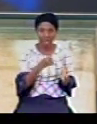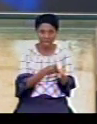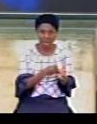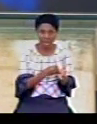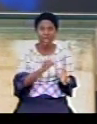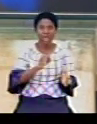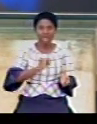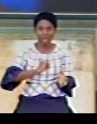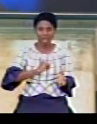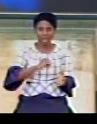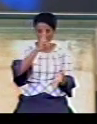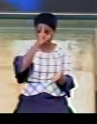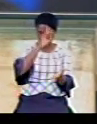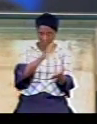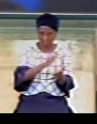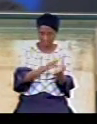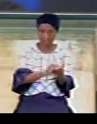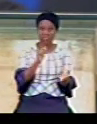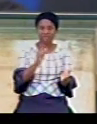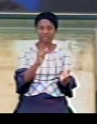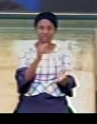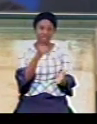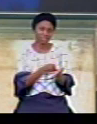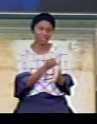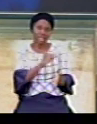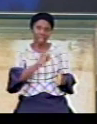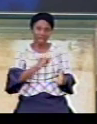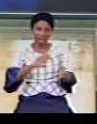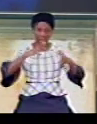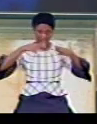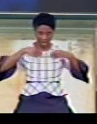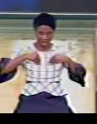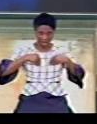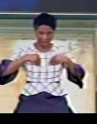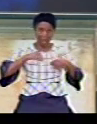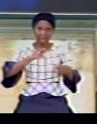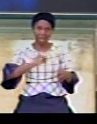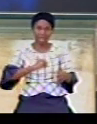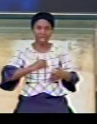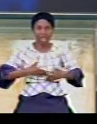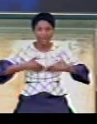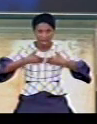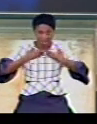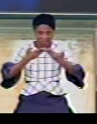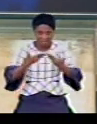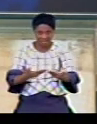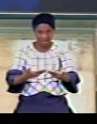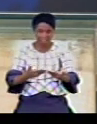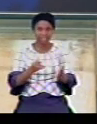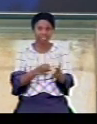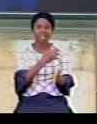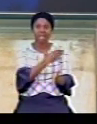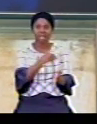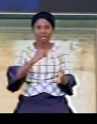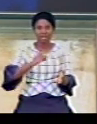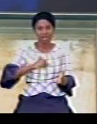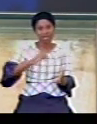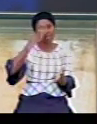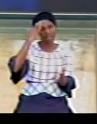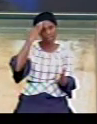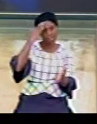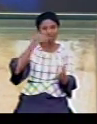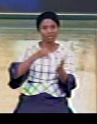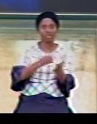it. I receive it. I confess it. I realize it.